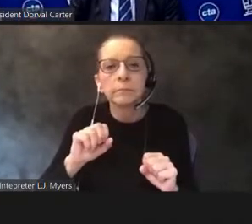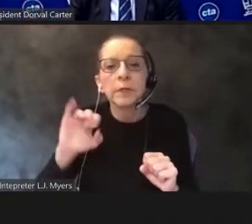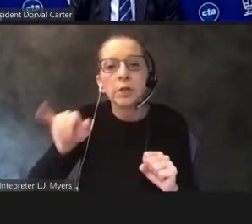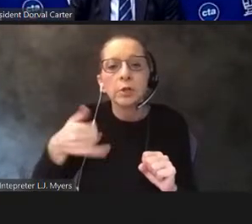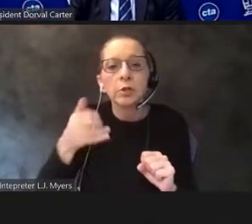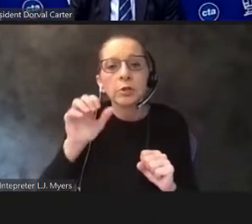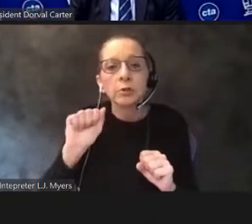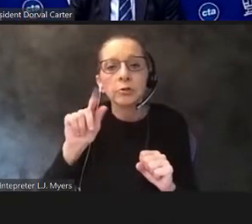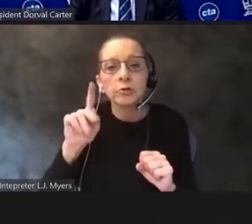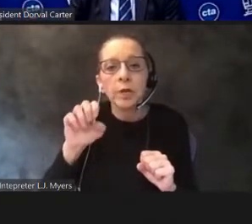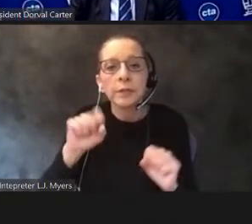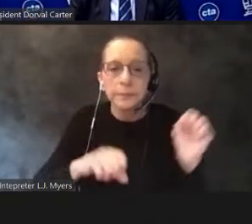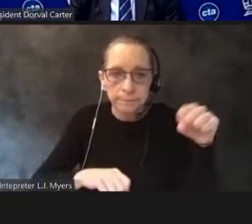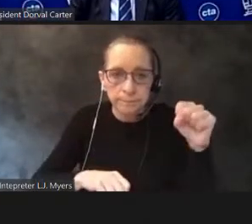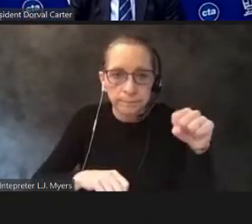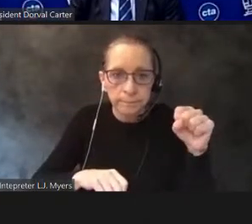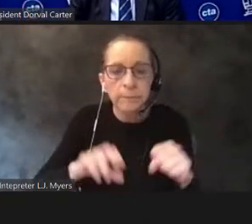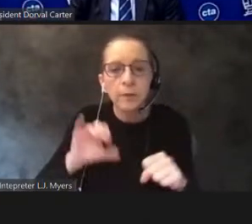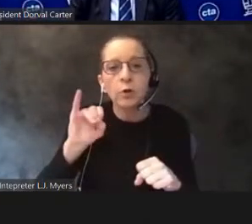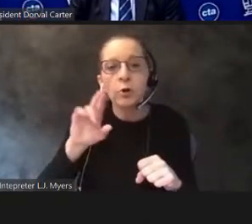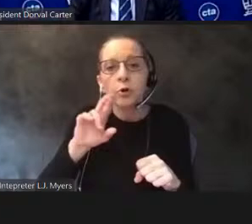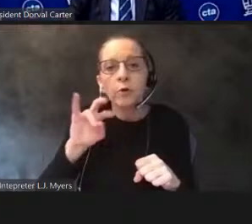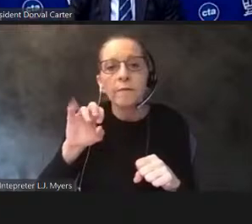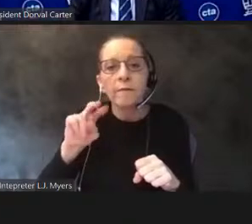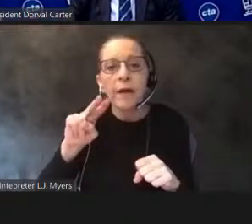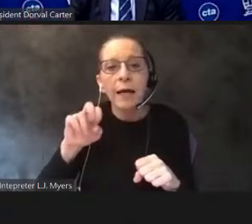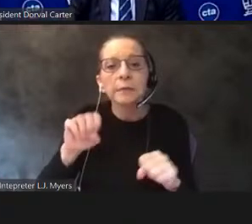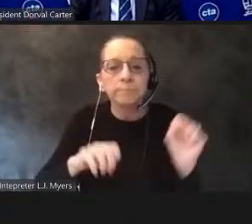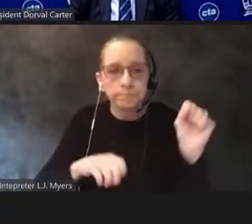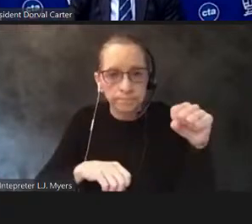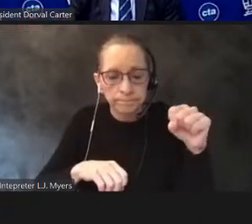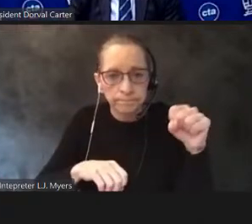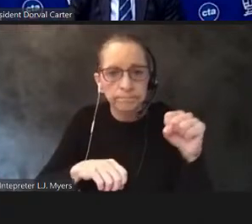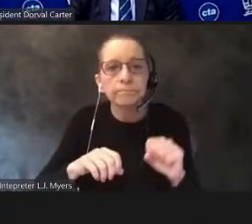Jakes? Yes. Director Irvine? Yes.